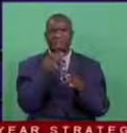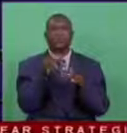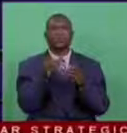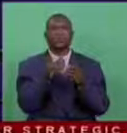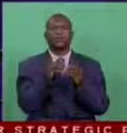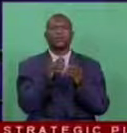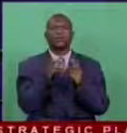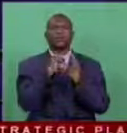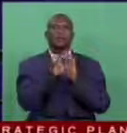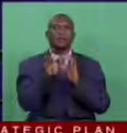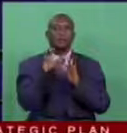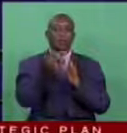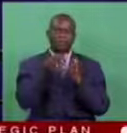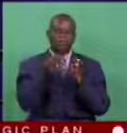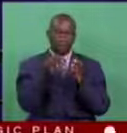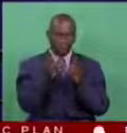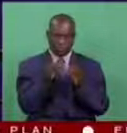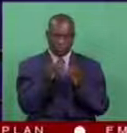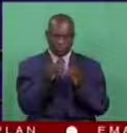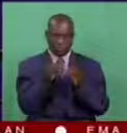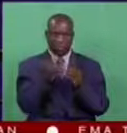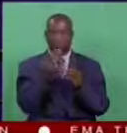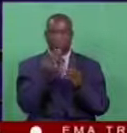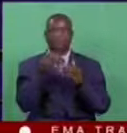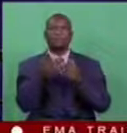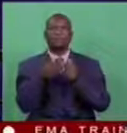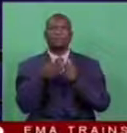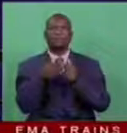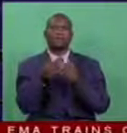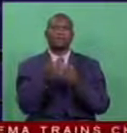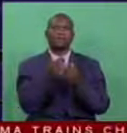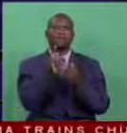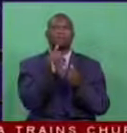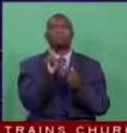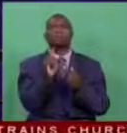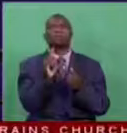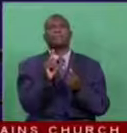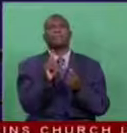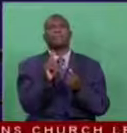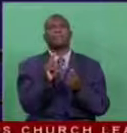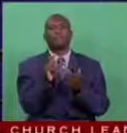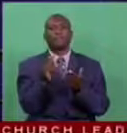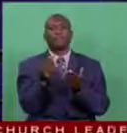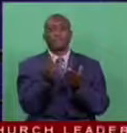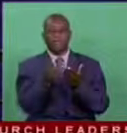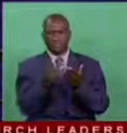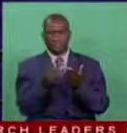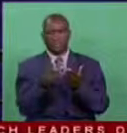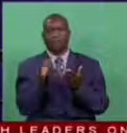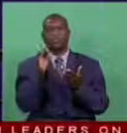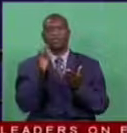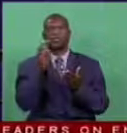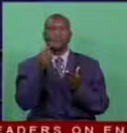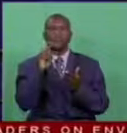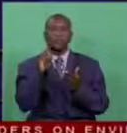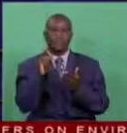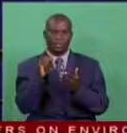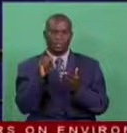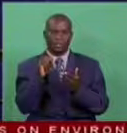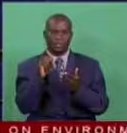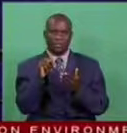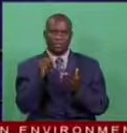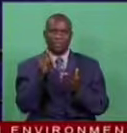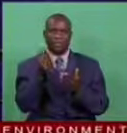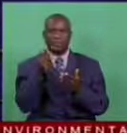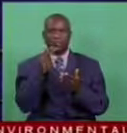to come together. First of all, to prevent that from happening. You will notice that the Secretary General of the United Nations, Antonio Guterres,